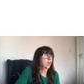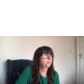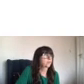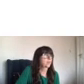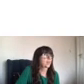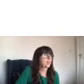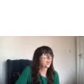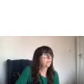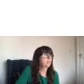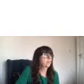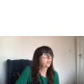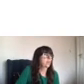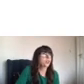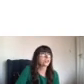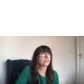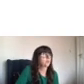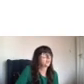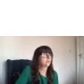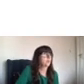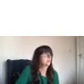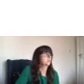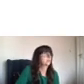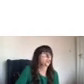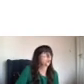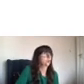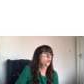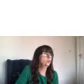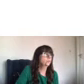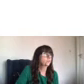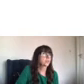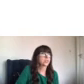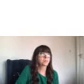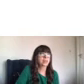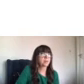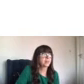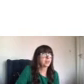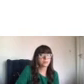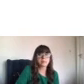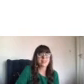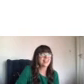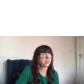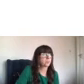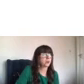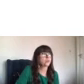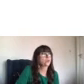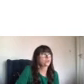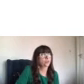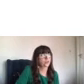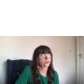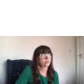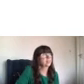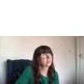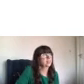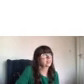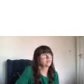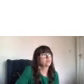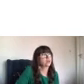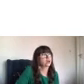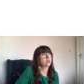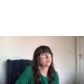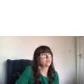surprising. If a lot of people would say if there was a cure to be able to hear tomorrow, they wouldn't want